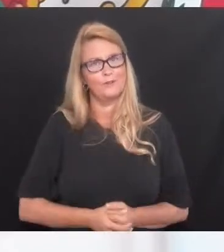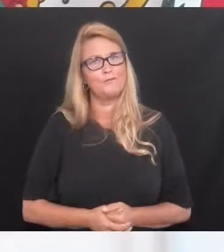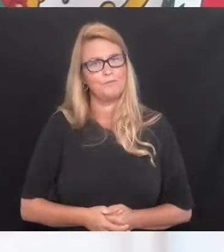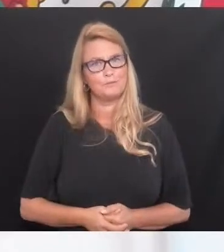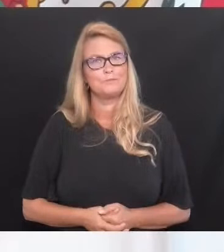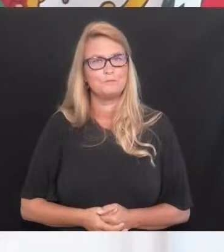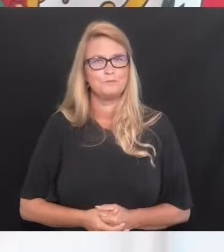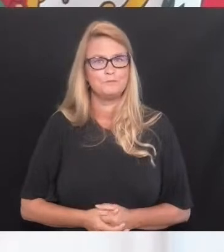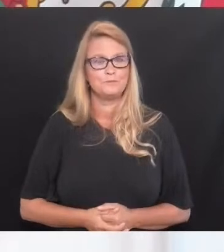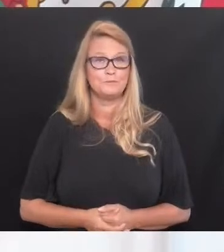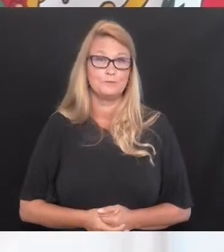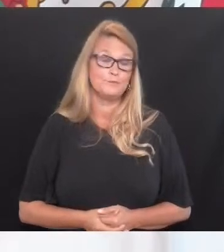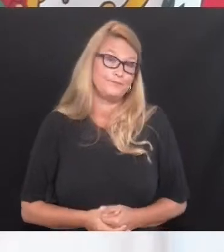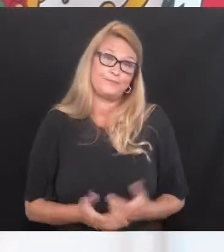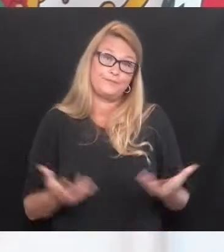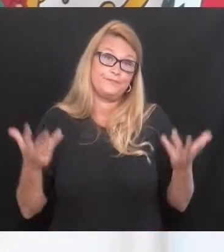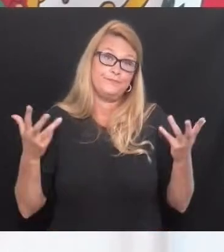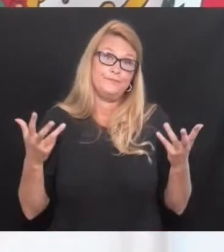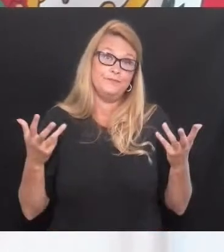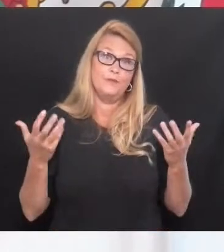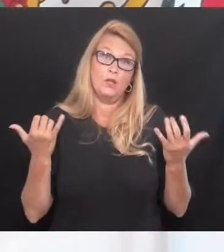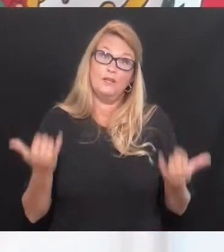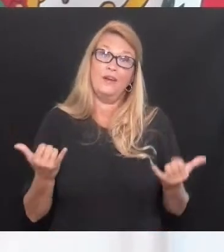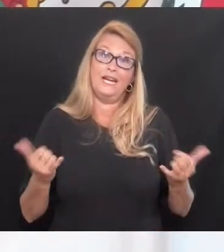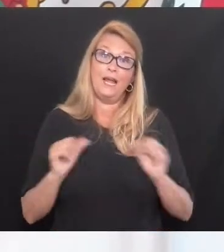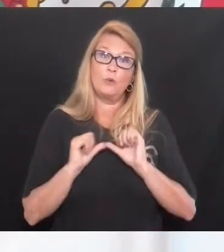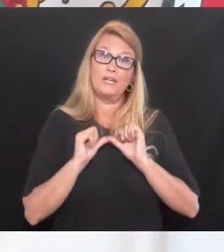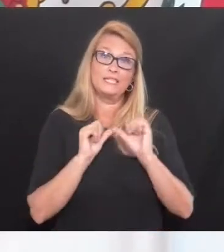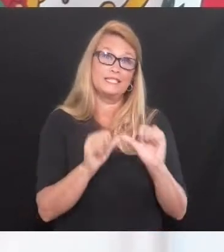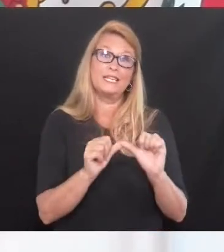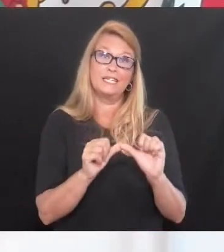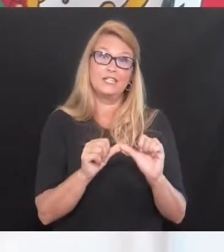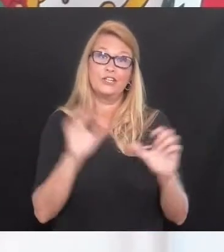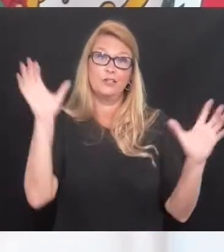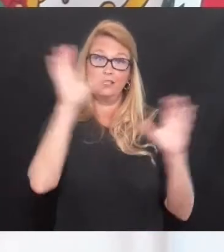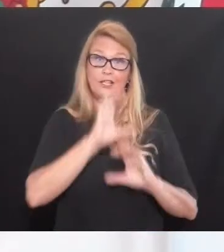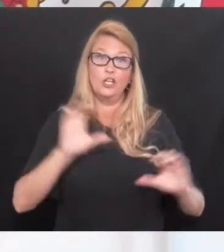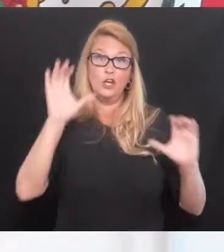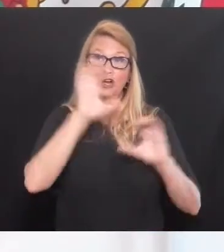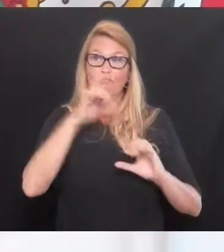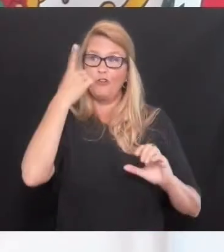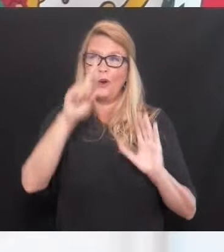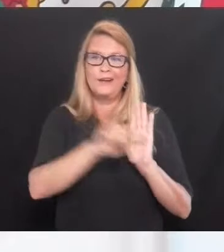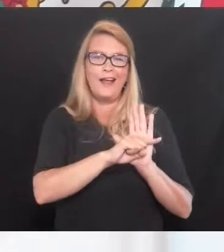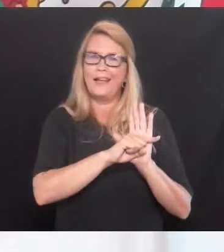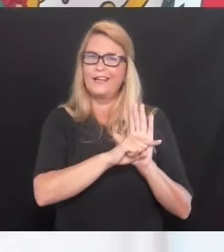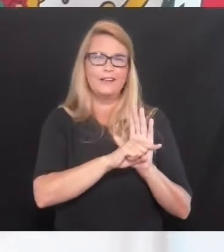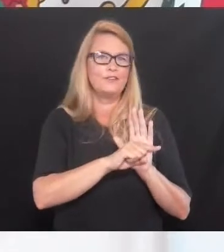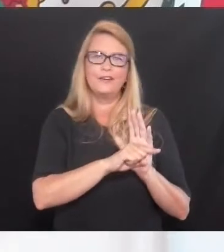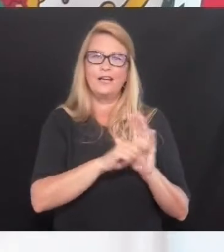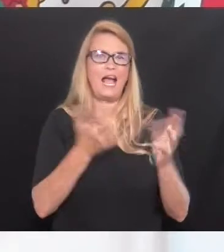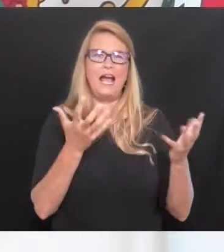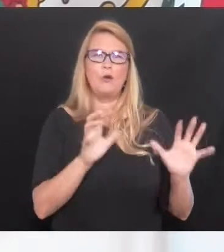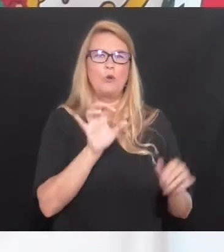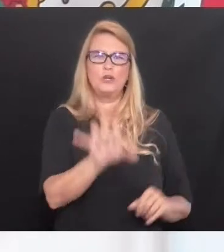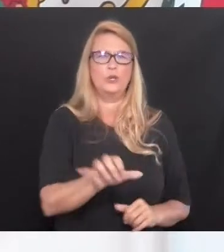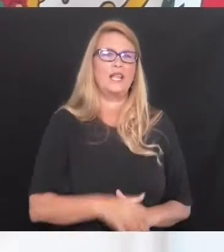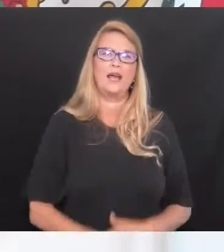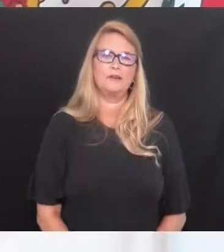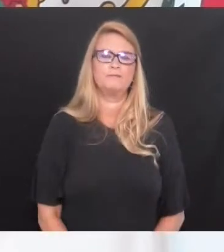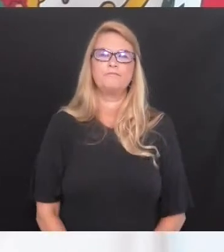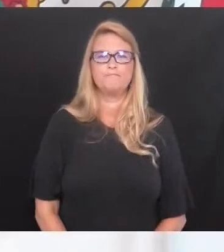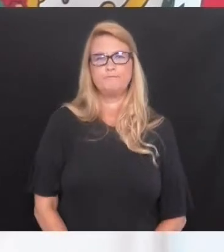but what we do is just continue to just dig around for something in a negative, and that's not what I think you should be doing.